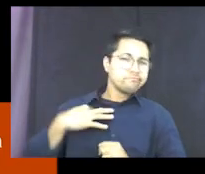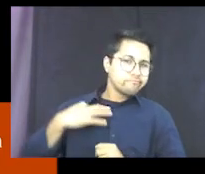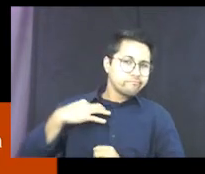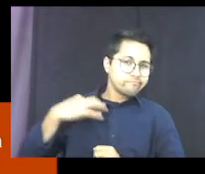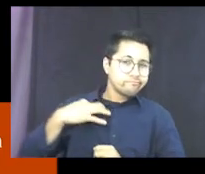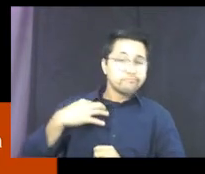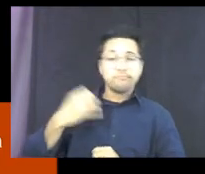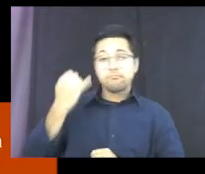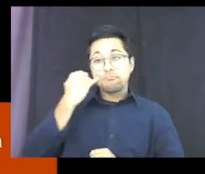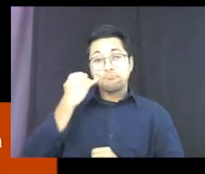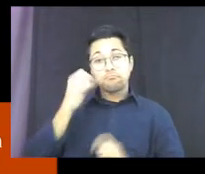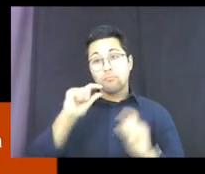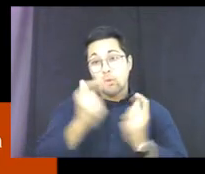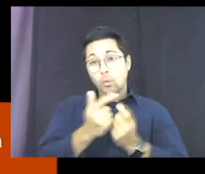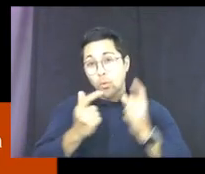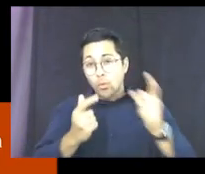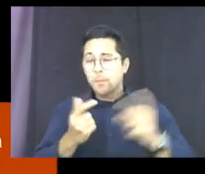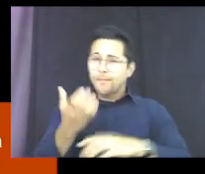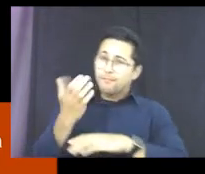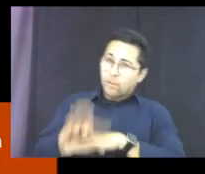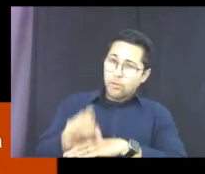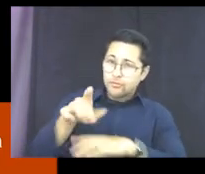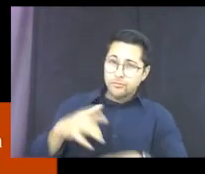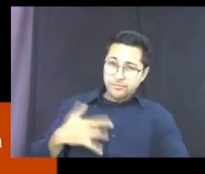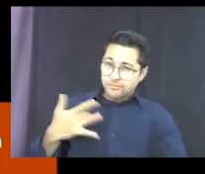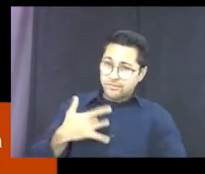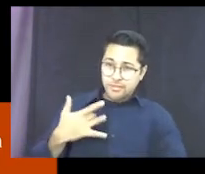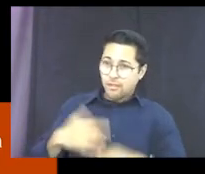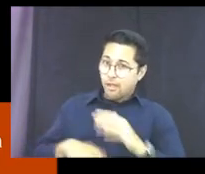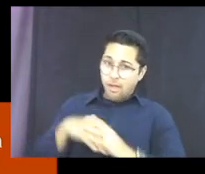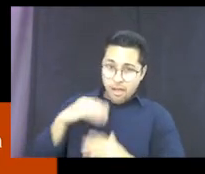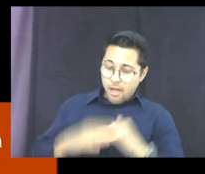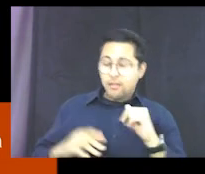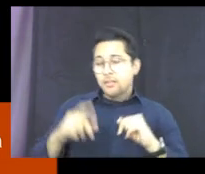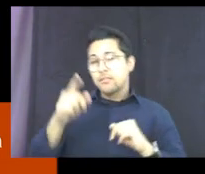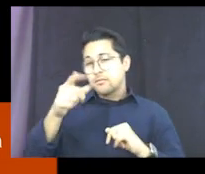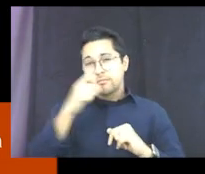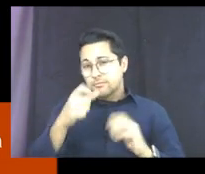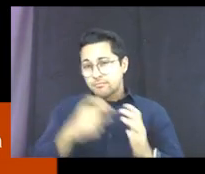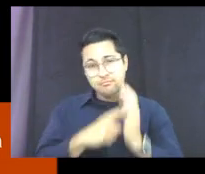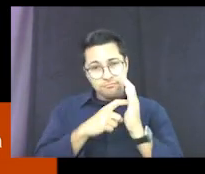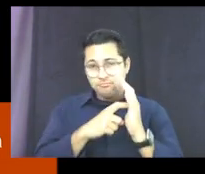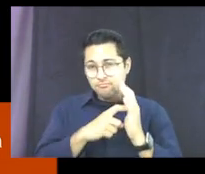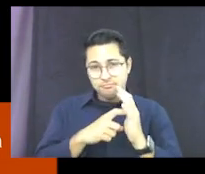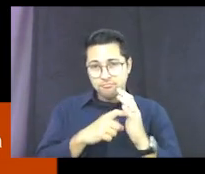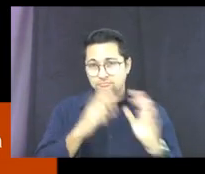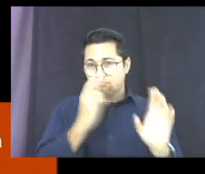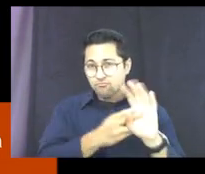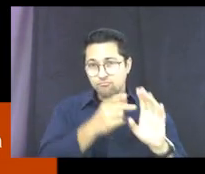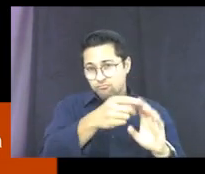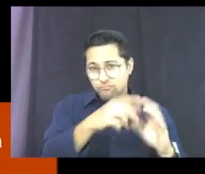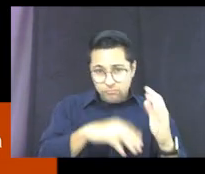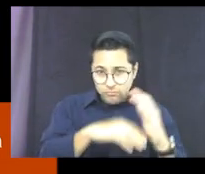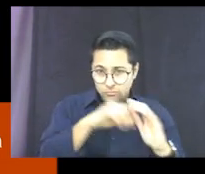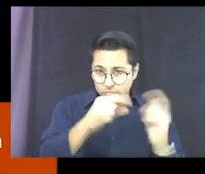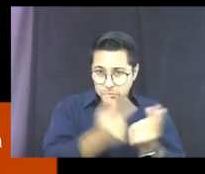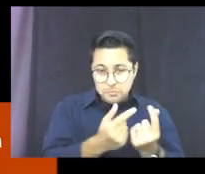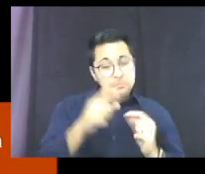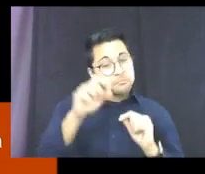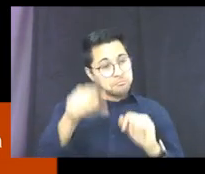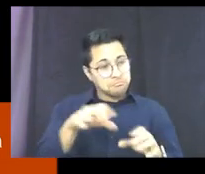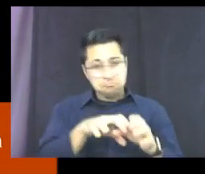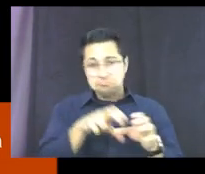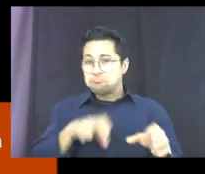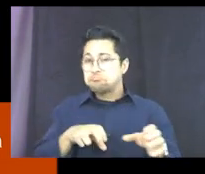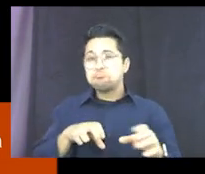a group is making you feel uncomfortable, you are not required to join the group. Feel free to leave if